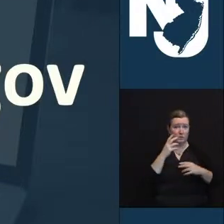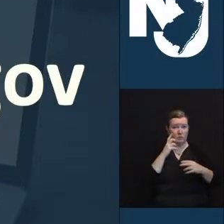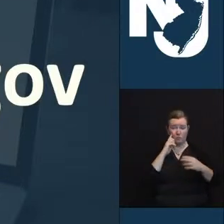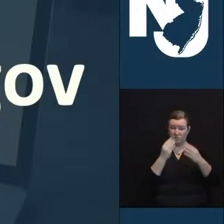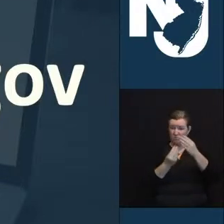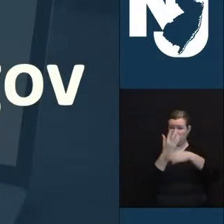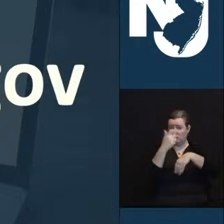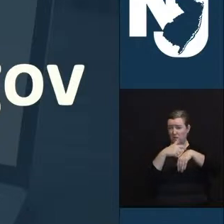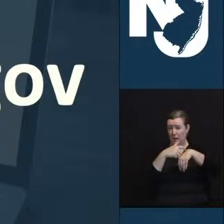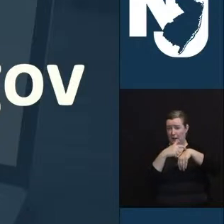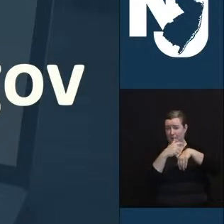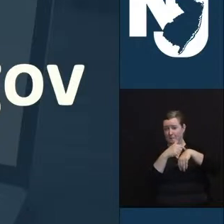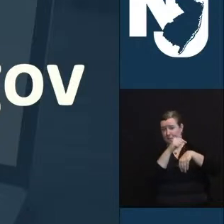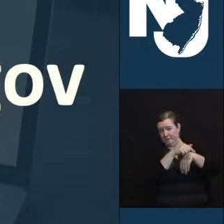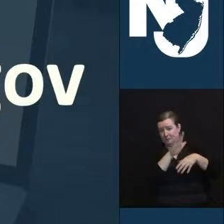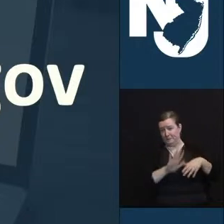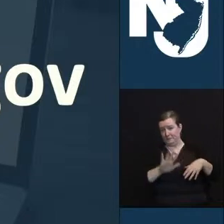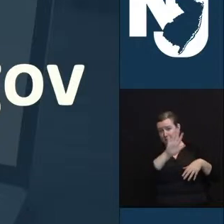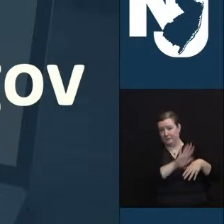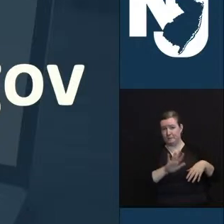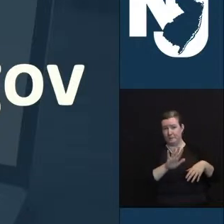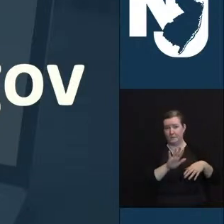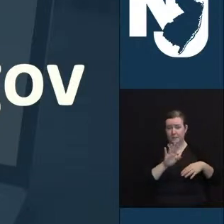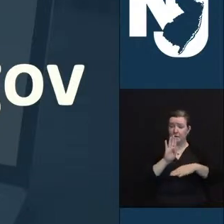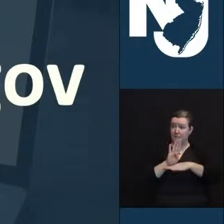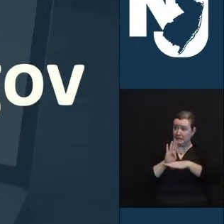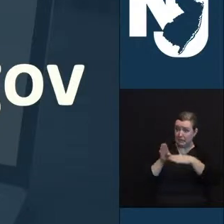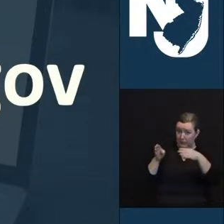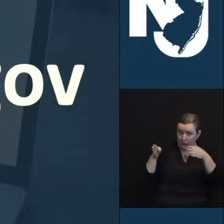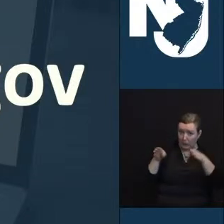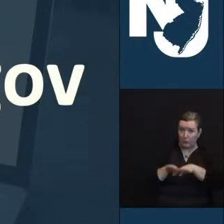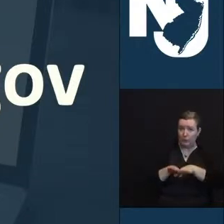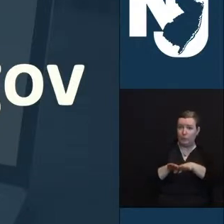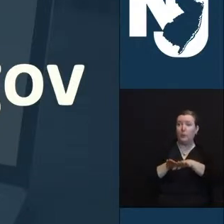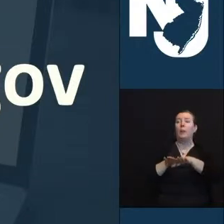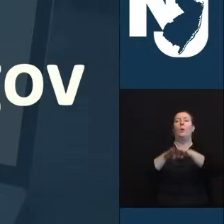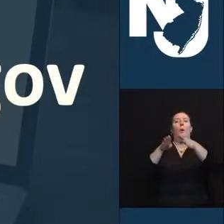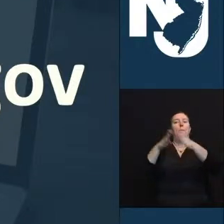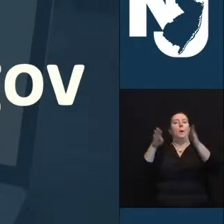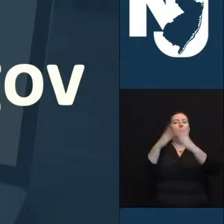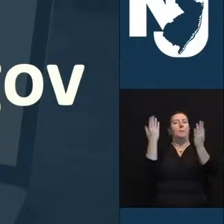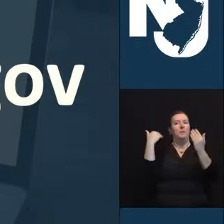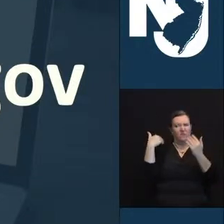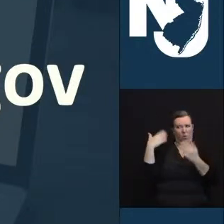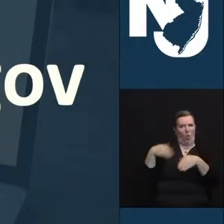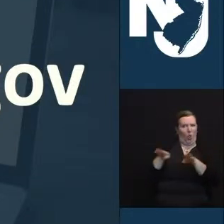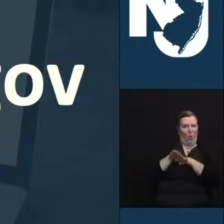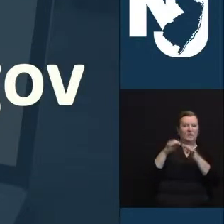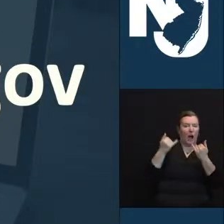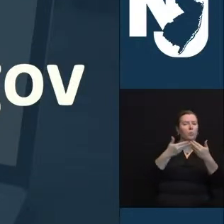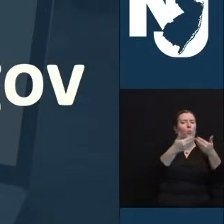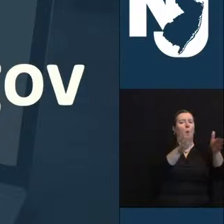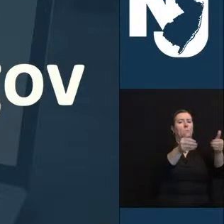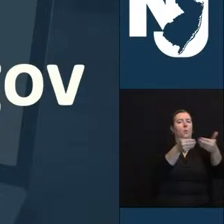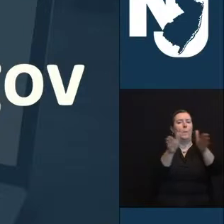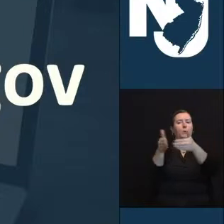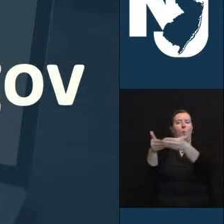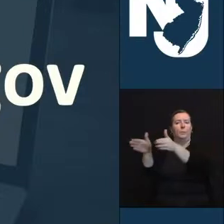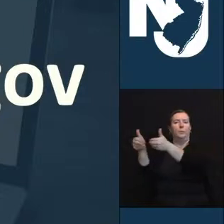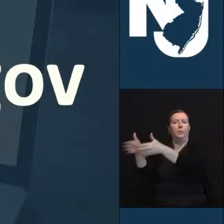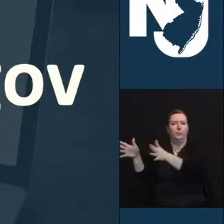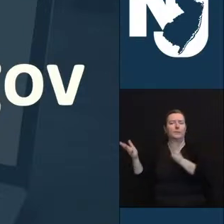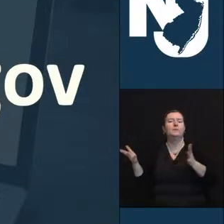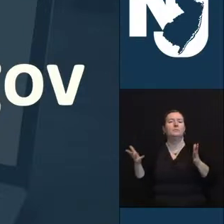lifting restrictions that much sooner. I know we can do this. We know we can do this because the numbers